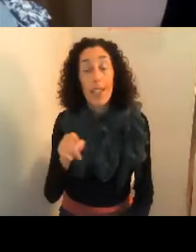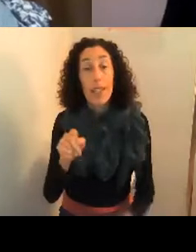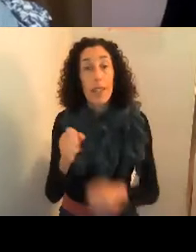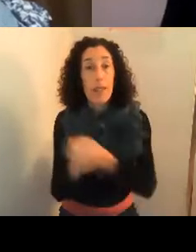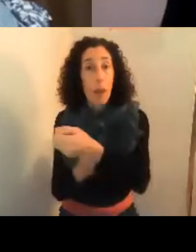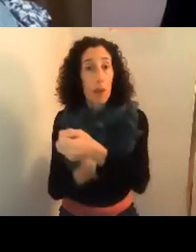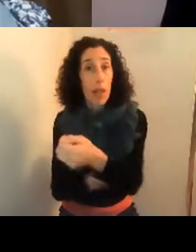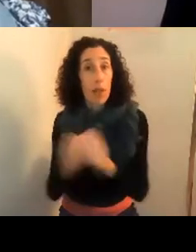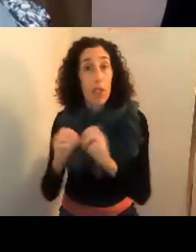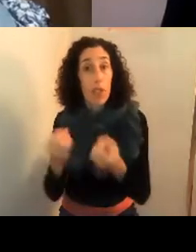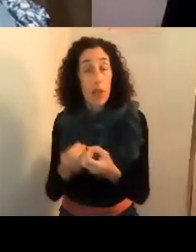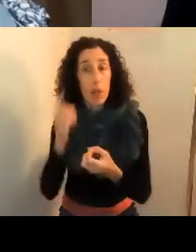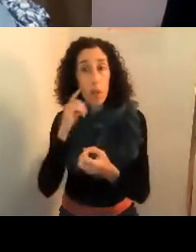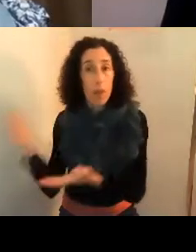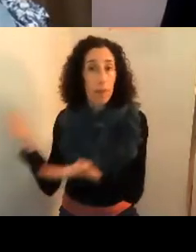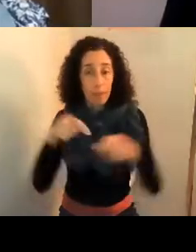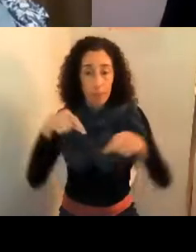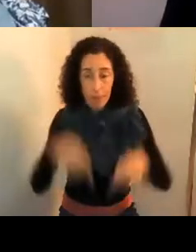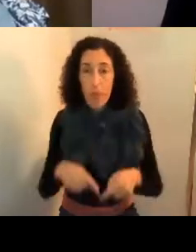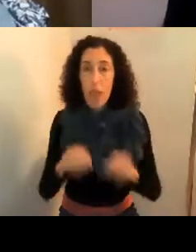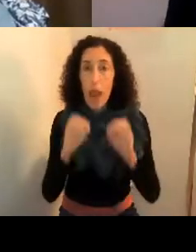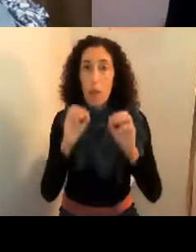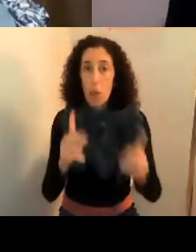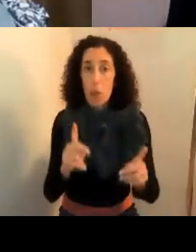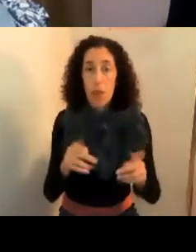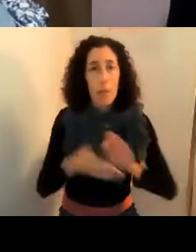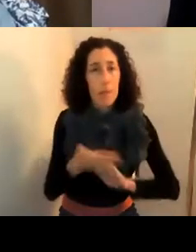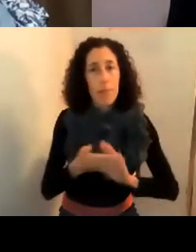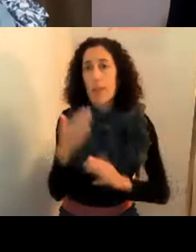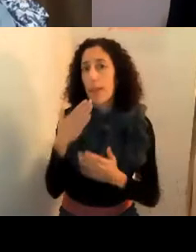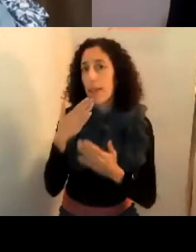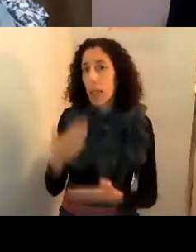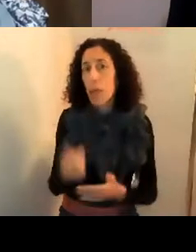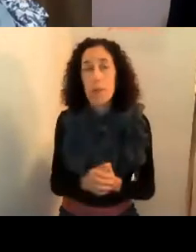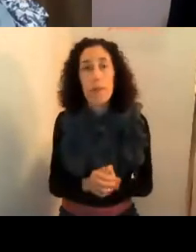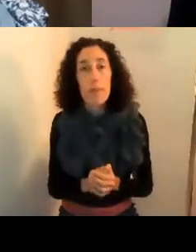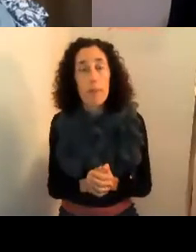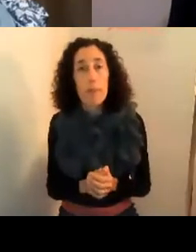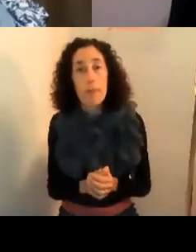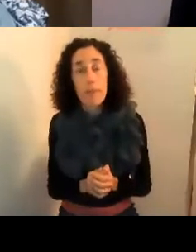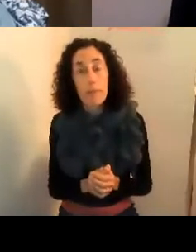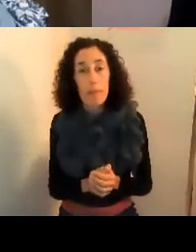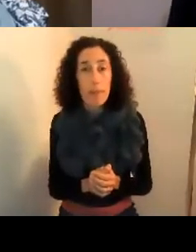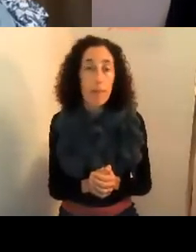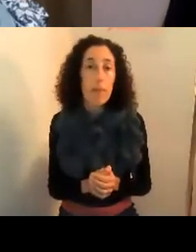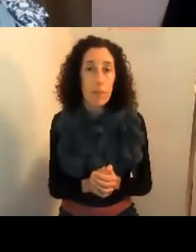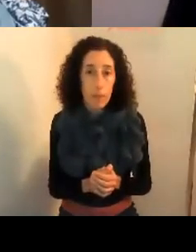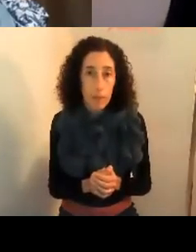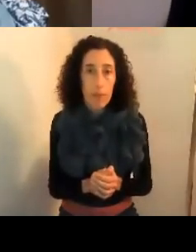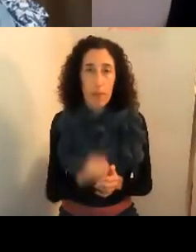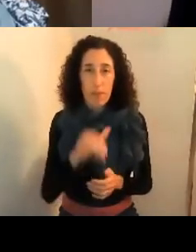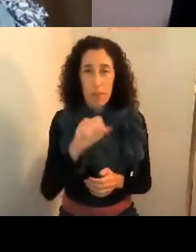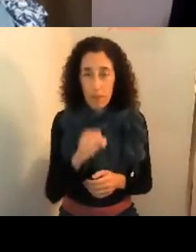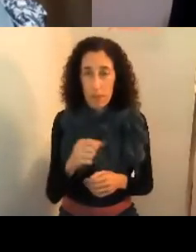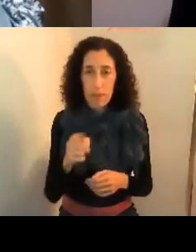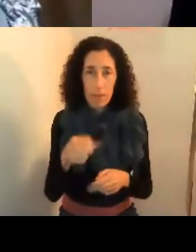We launched a new editorial project in July in response to the uprising